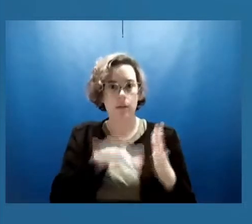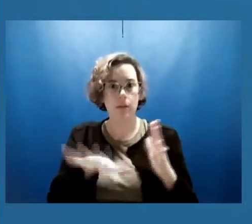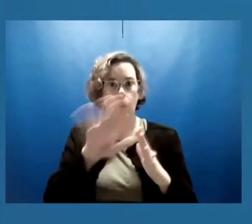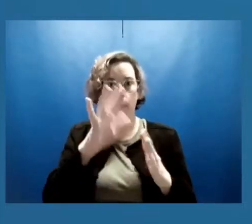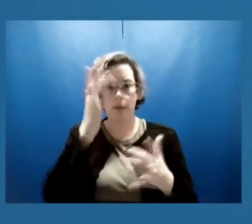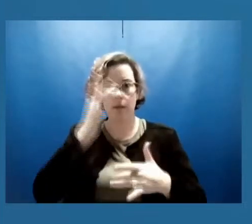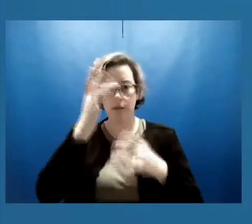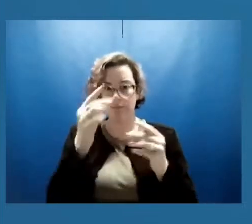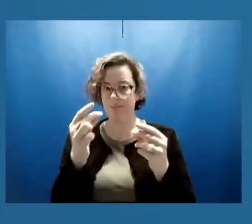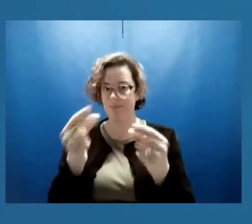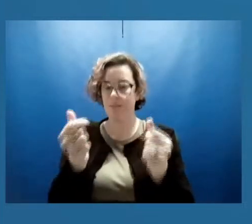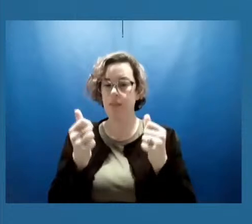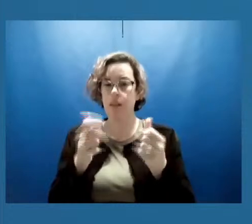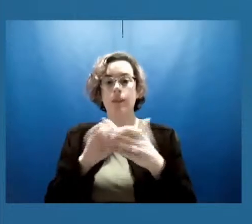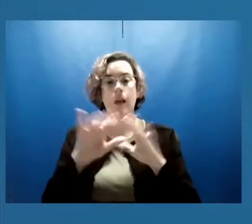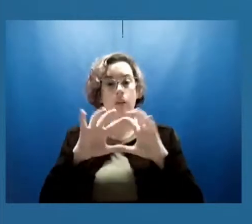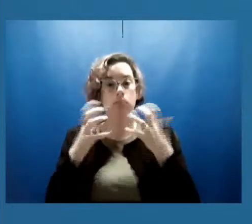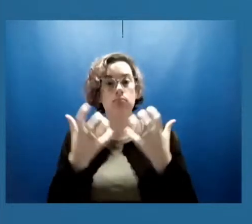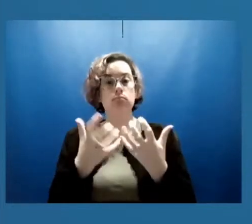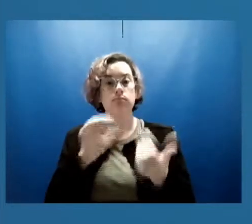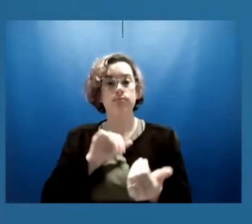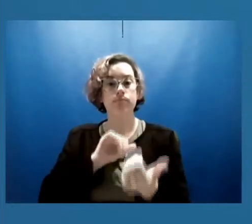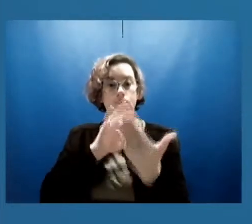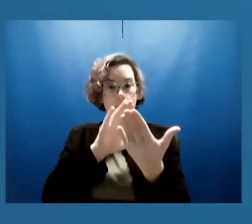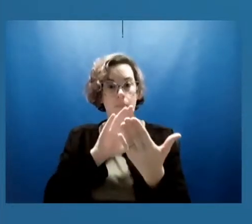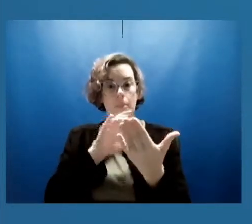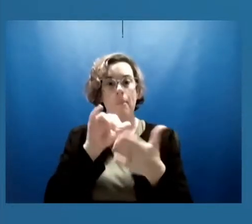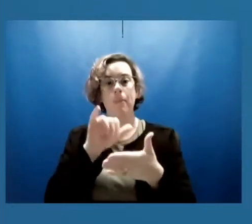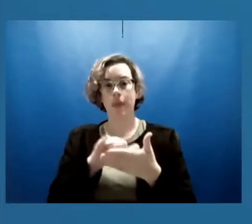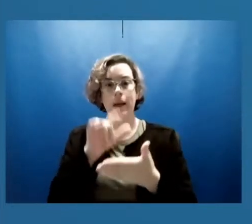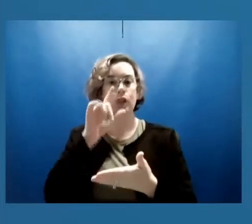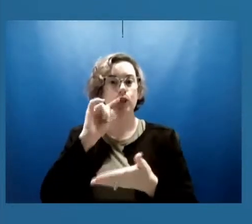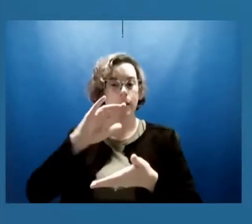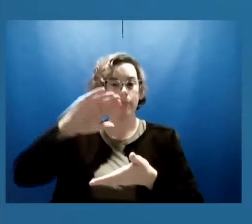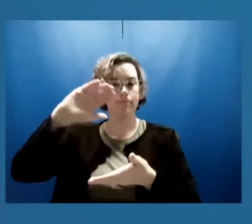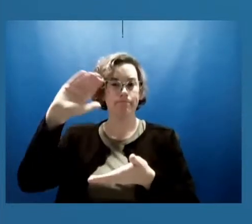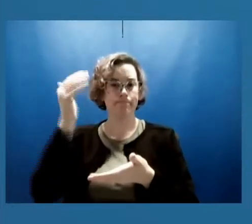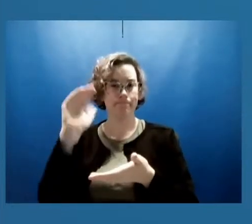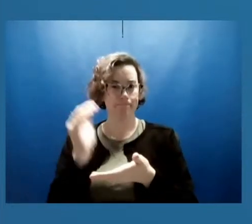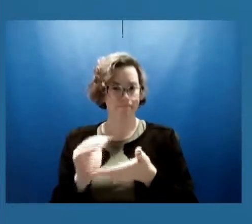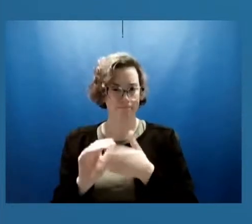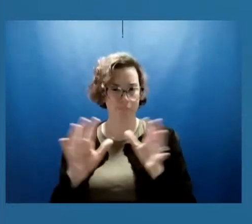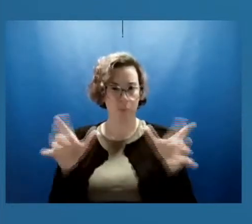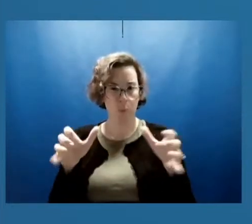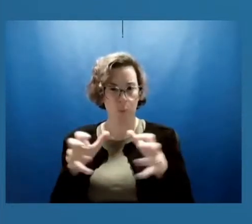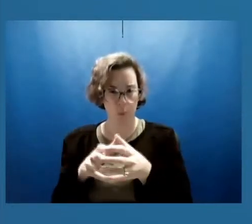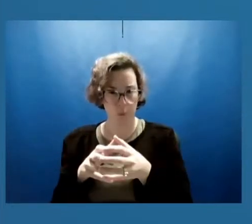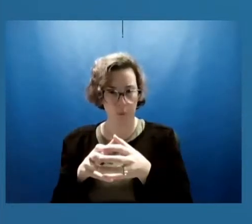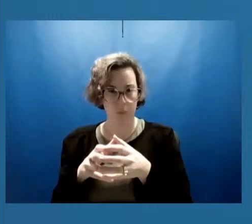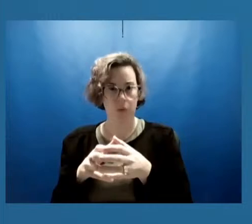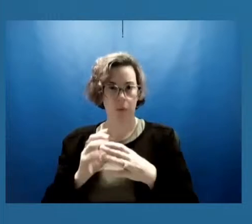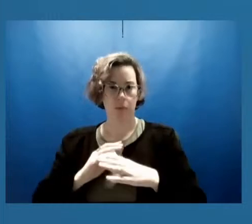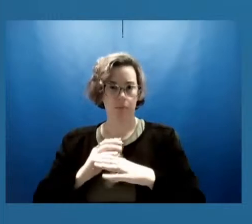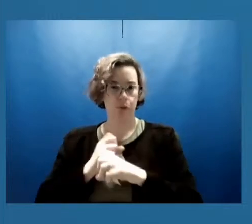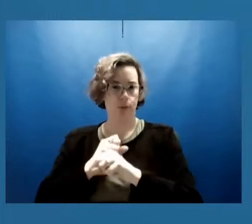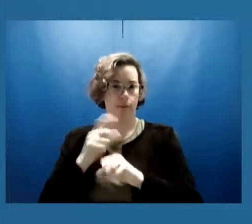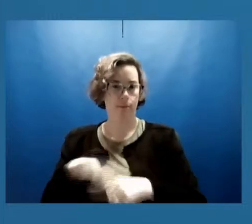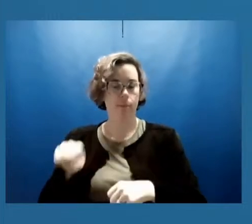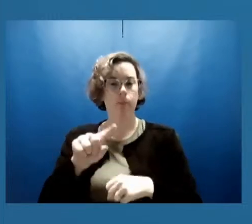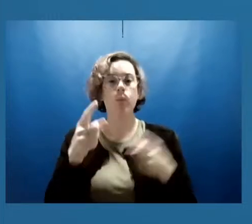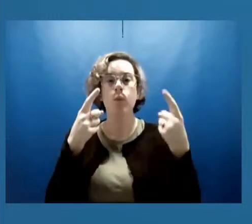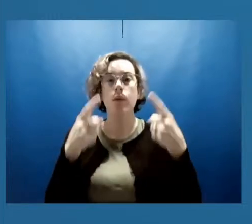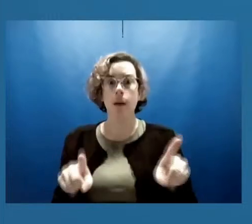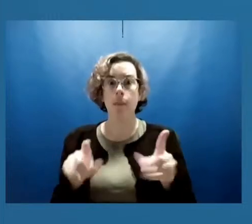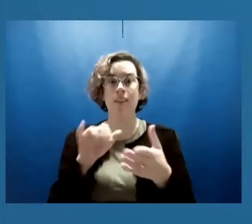global strategy has been to depopulate the chickens. And really, so what's happening is because this is so